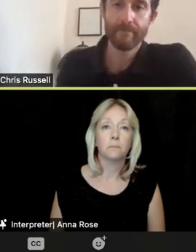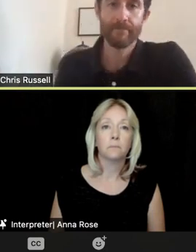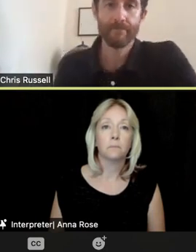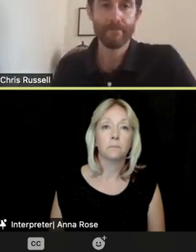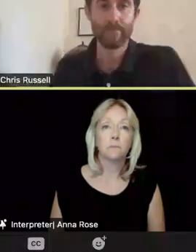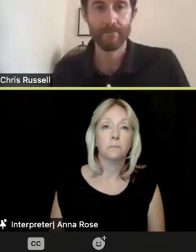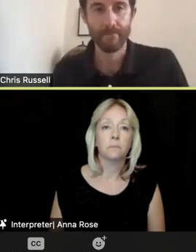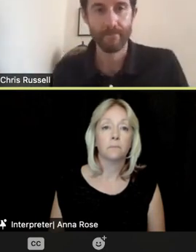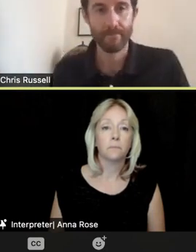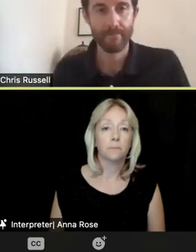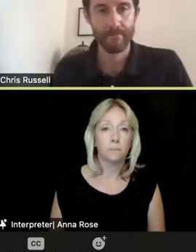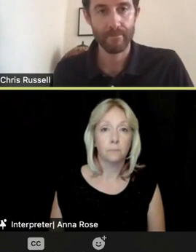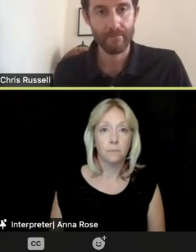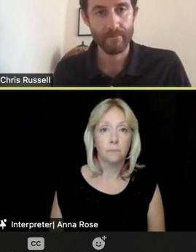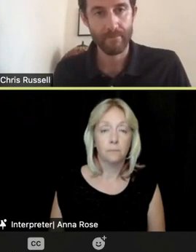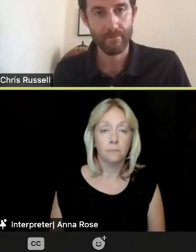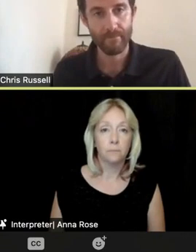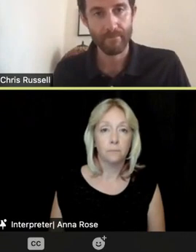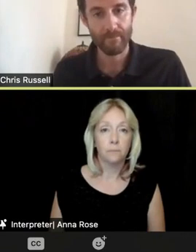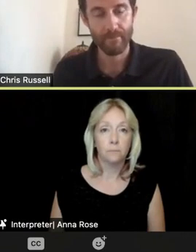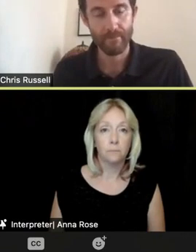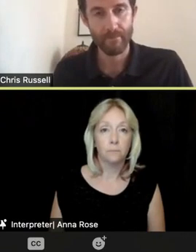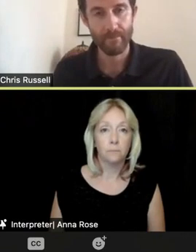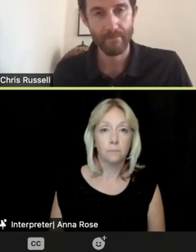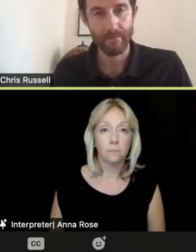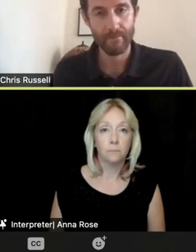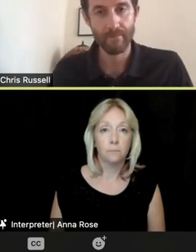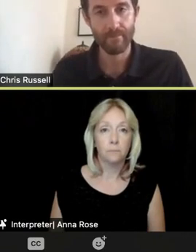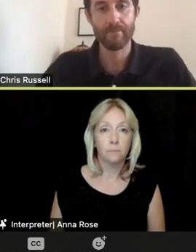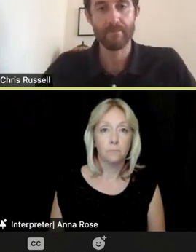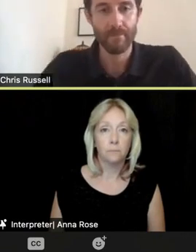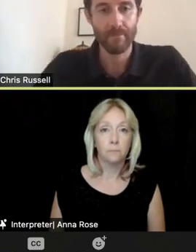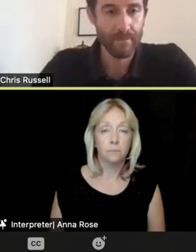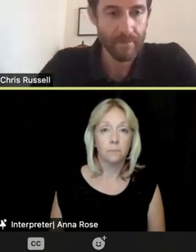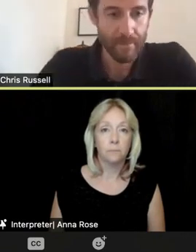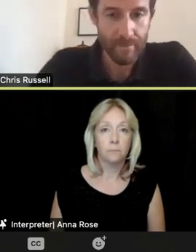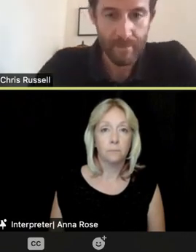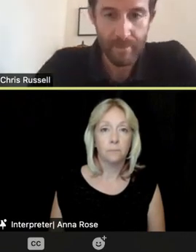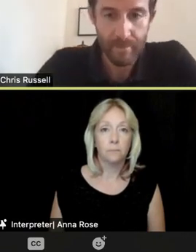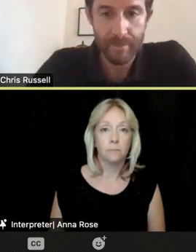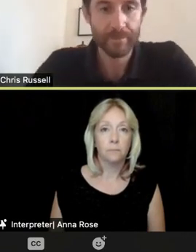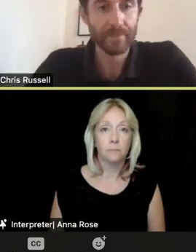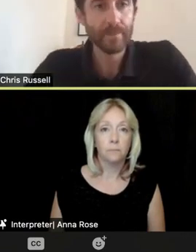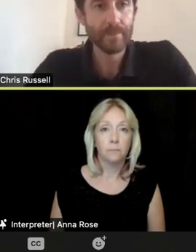Yes, it's time for a speech right now. Are you ready? Let's go.